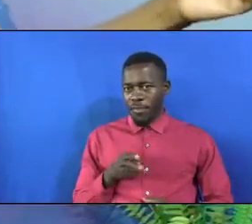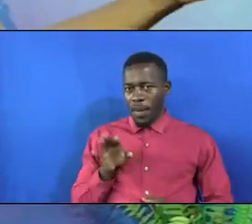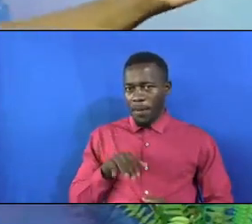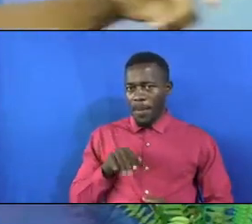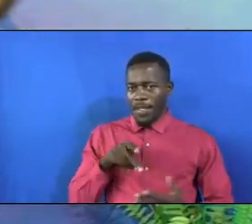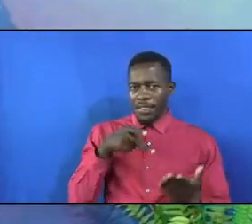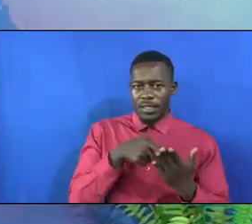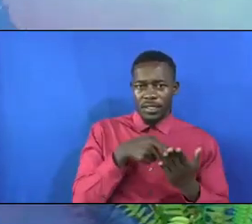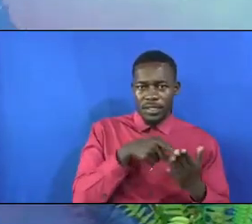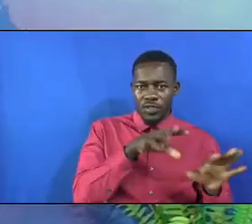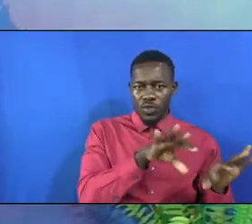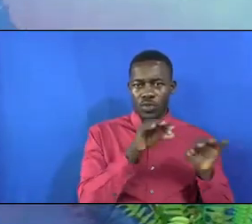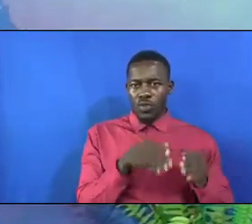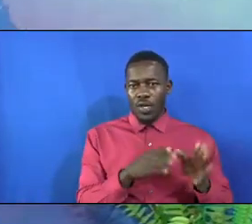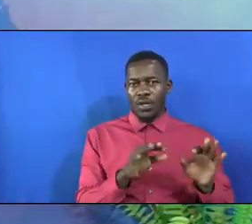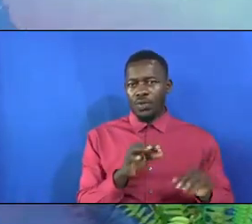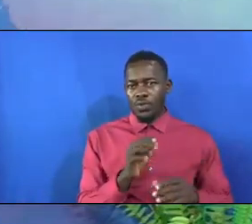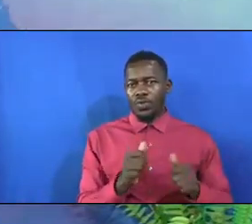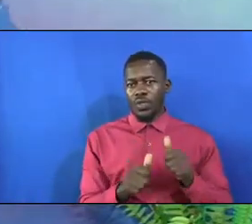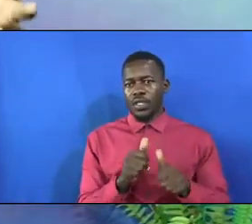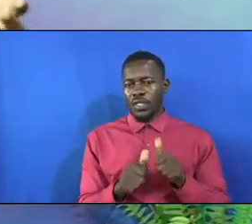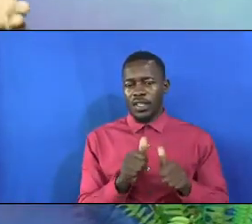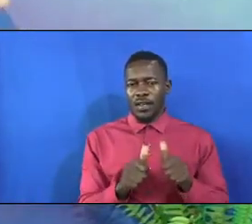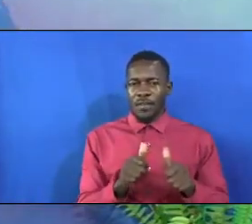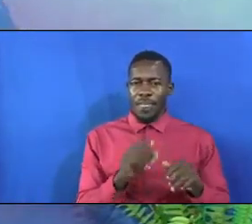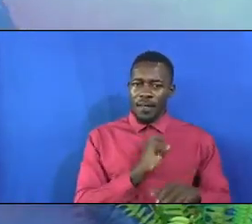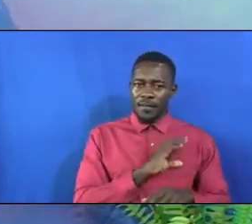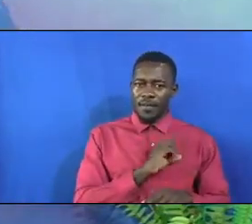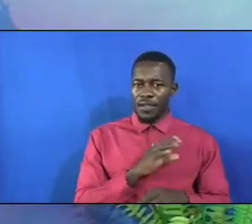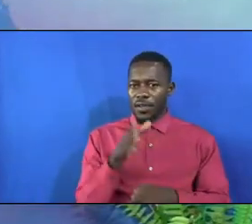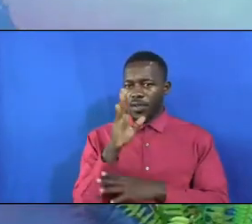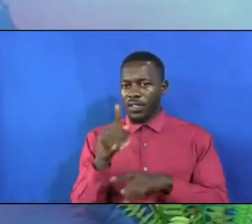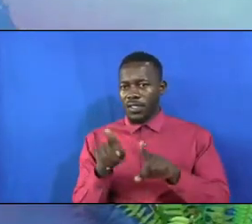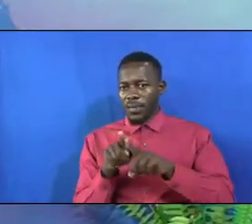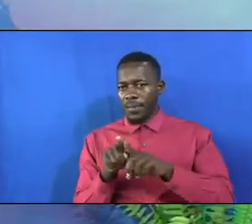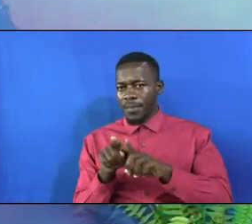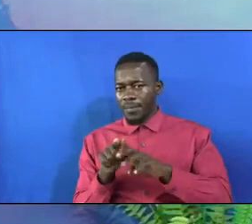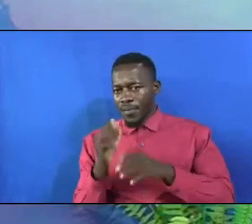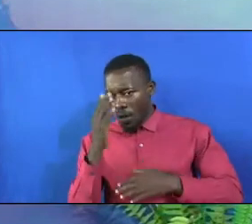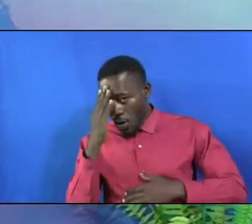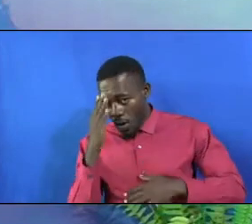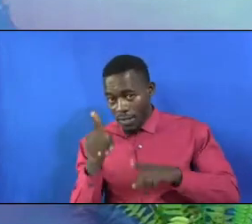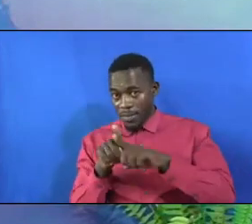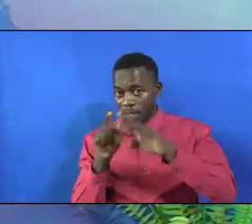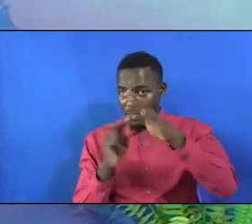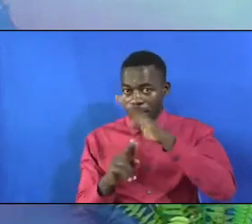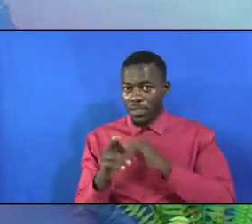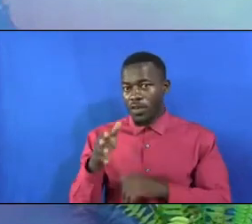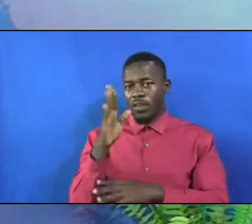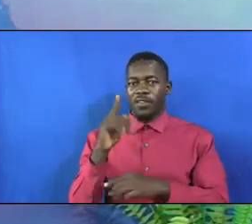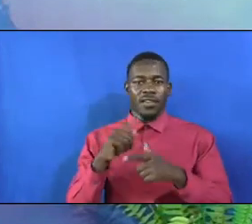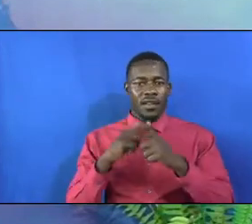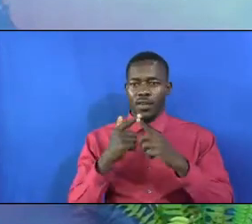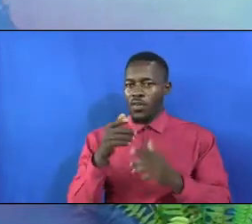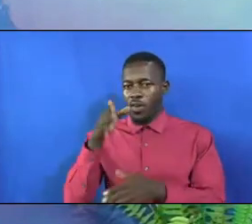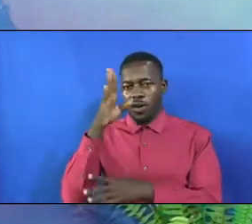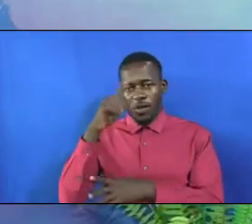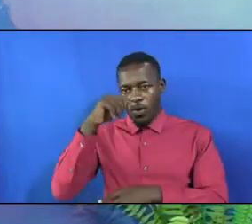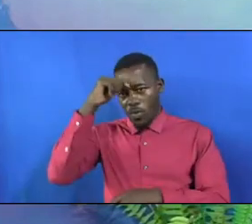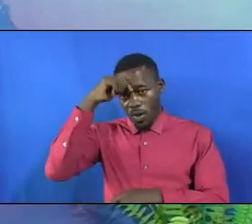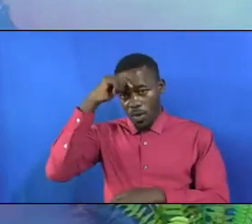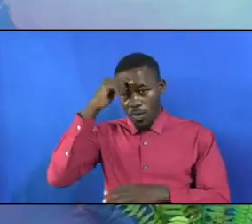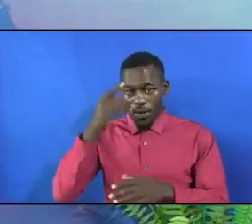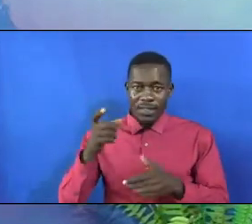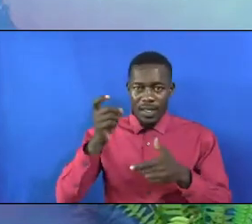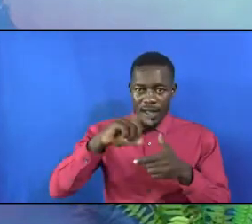for God, they feared God, they honored God, they stood for others, God met their